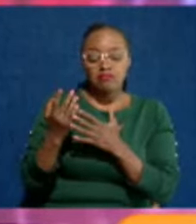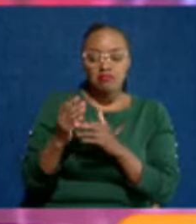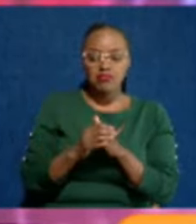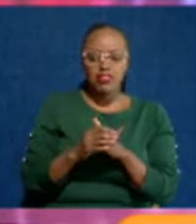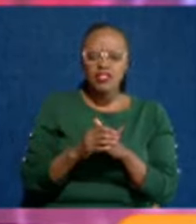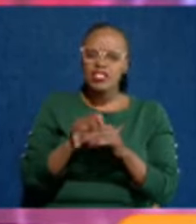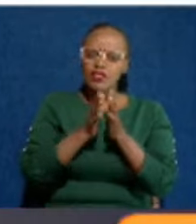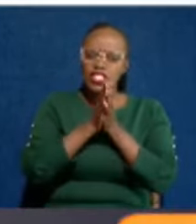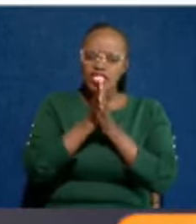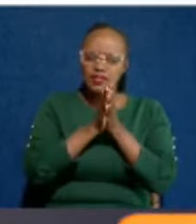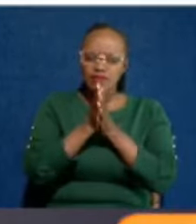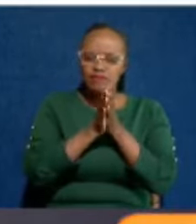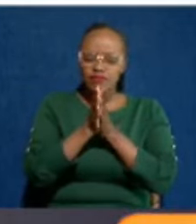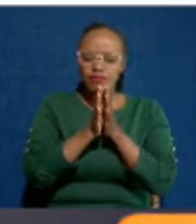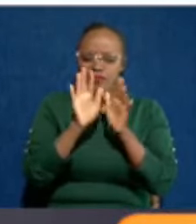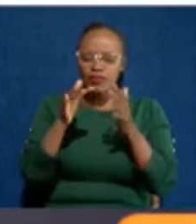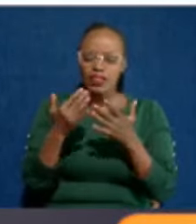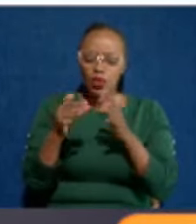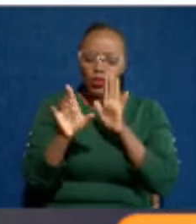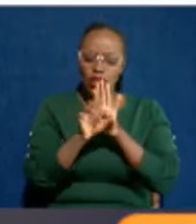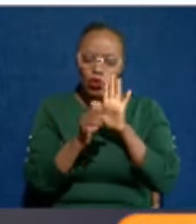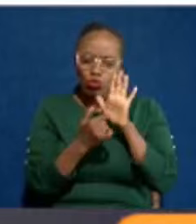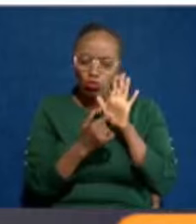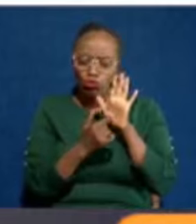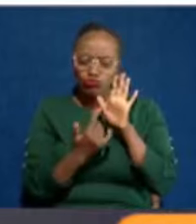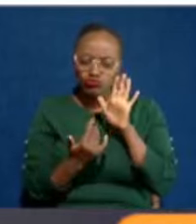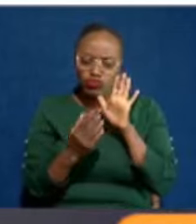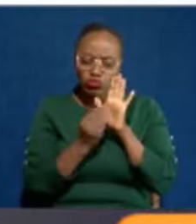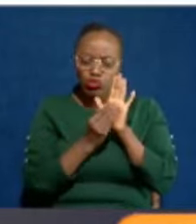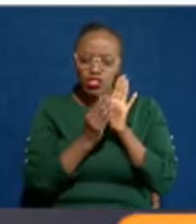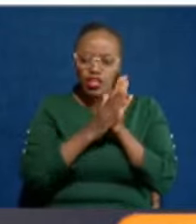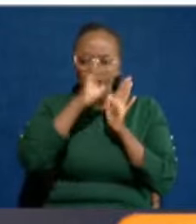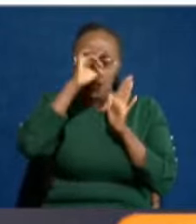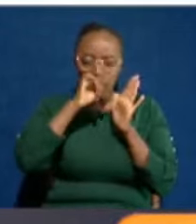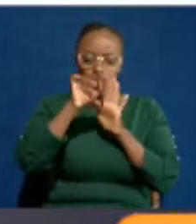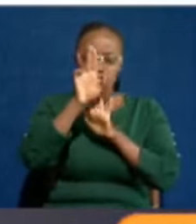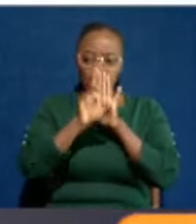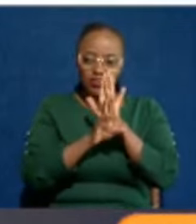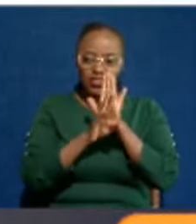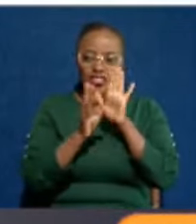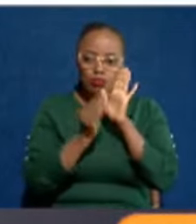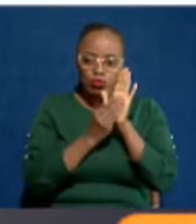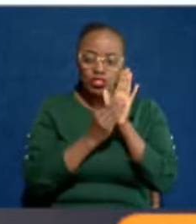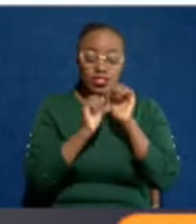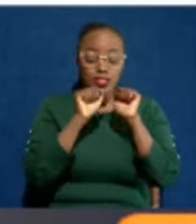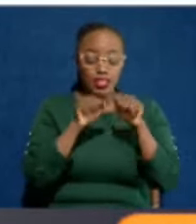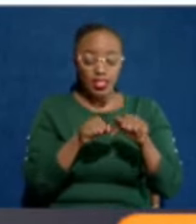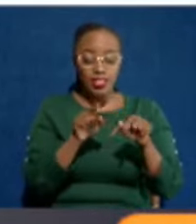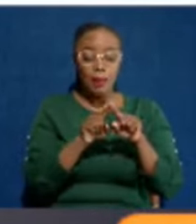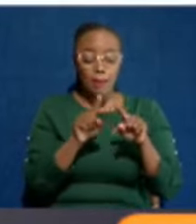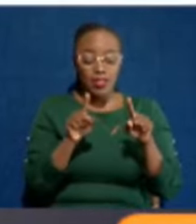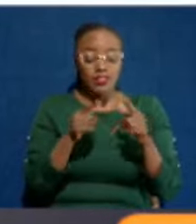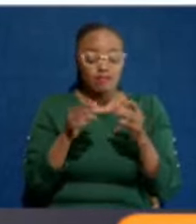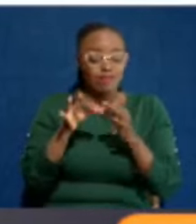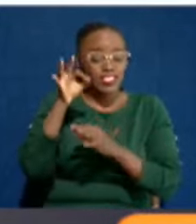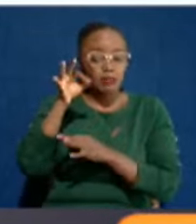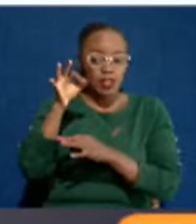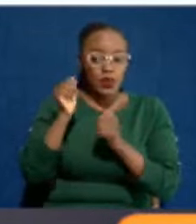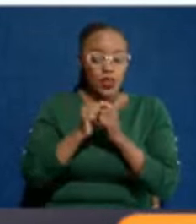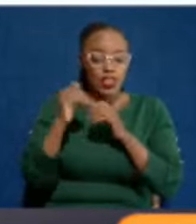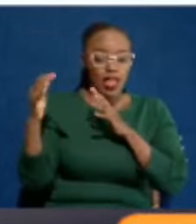it's interesting how the law is cited and policy and regulation is cited, depending on